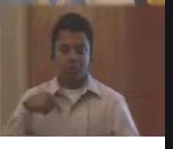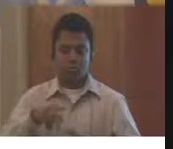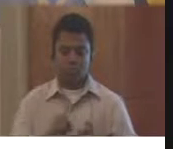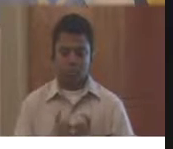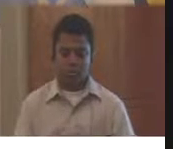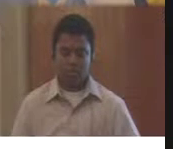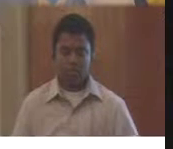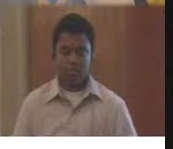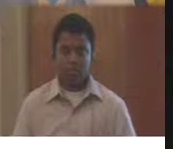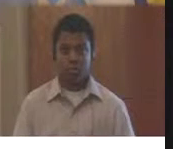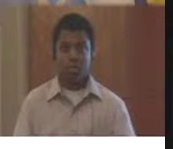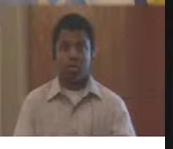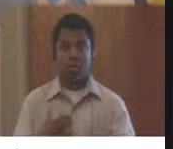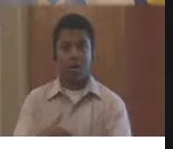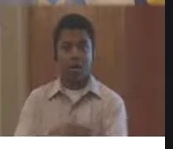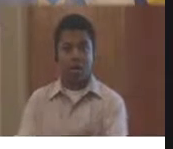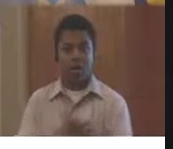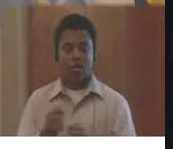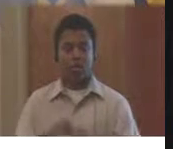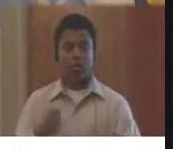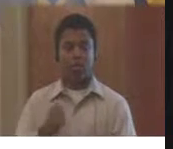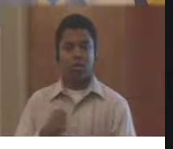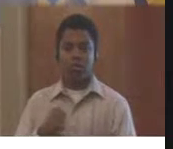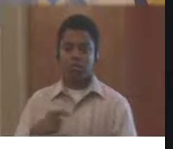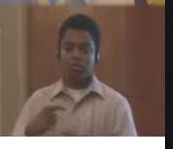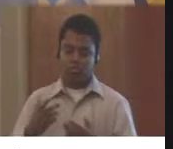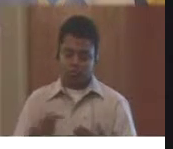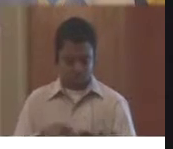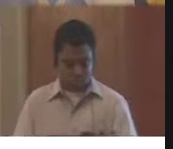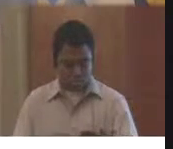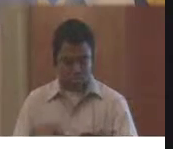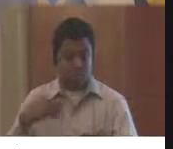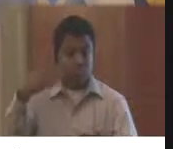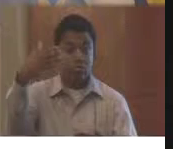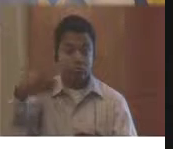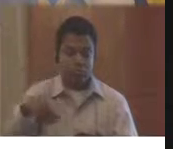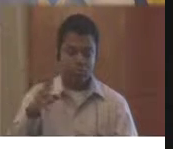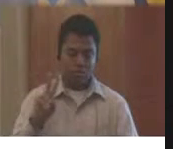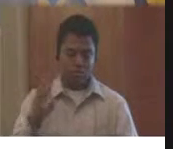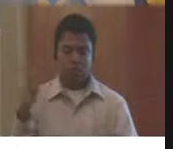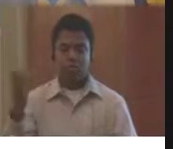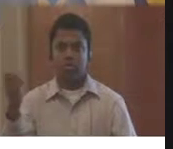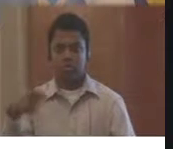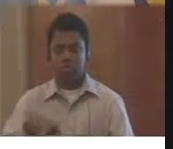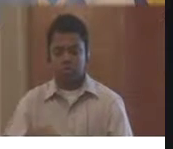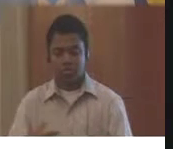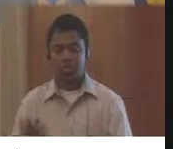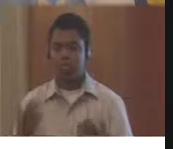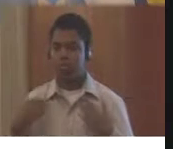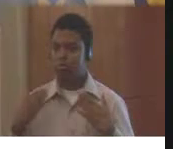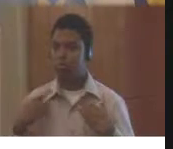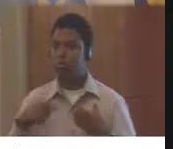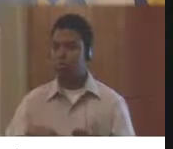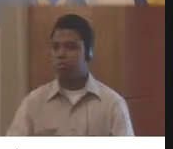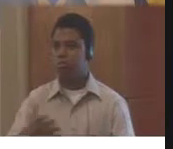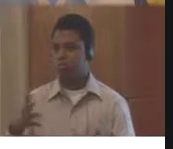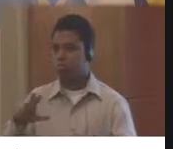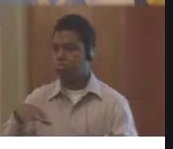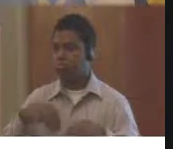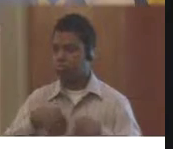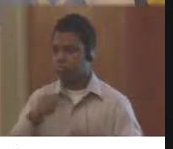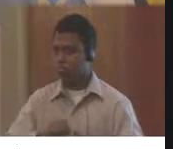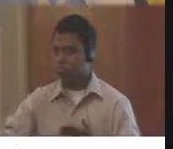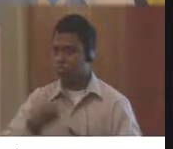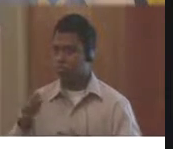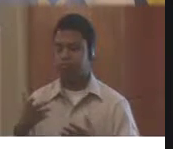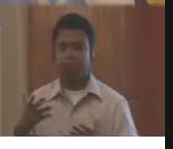in the global platform for 2015, and we feel we are represented by the communique, the statement of Guayaquil that has